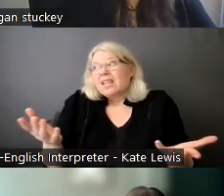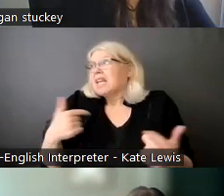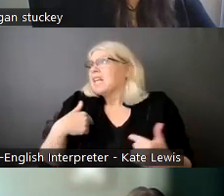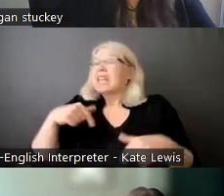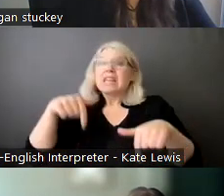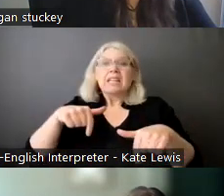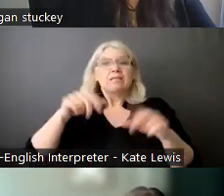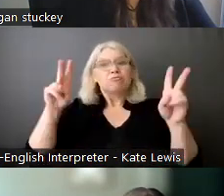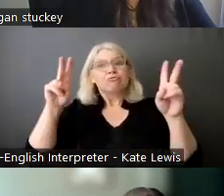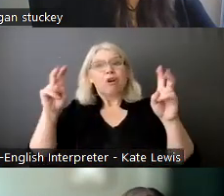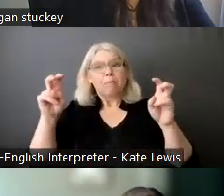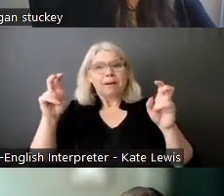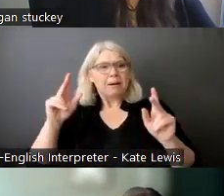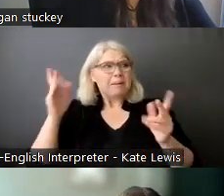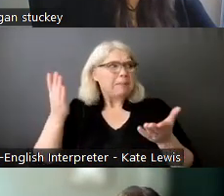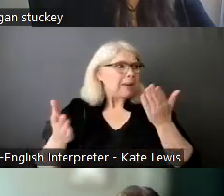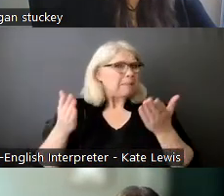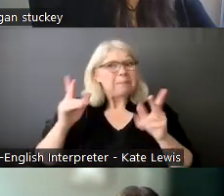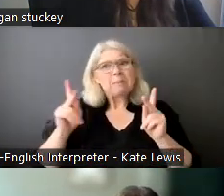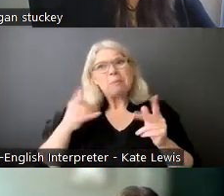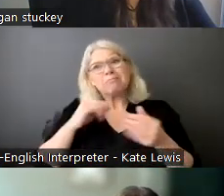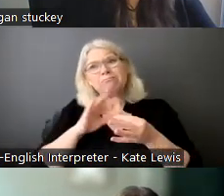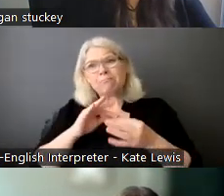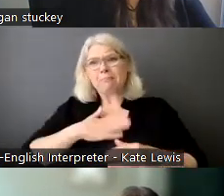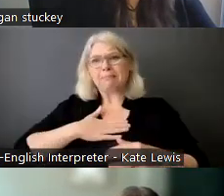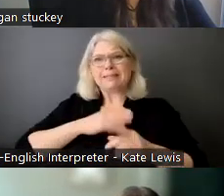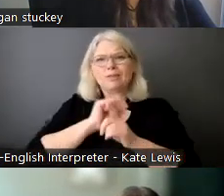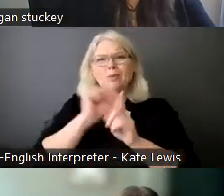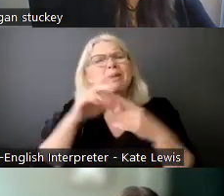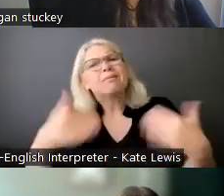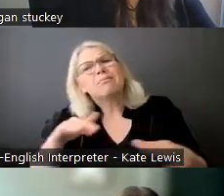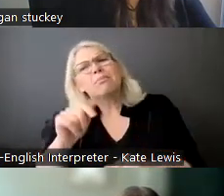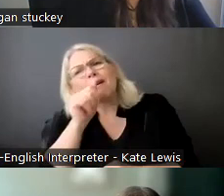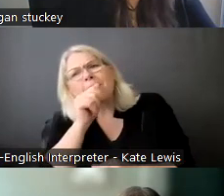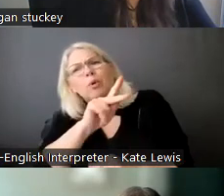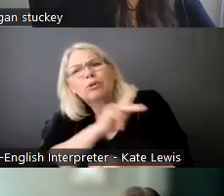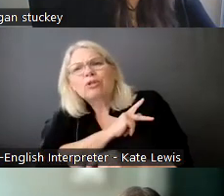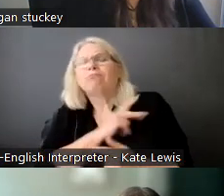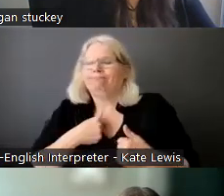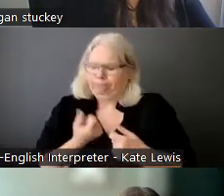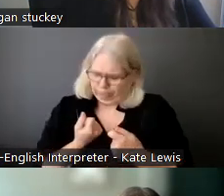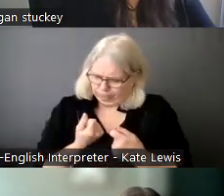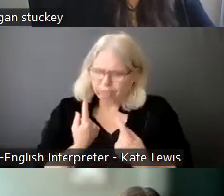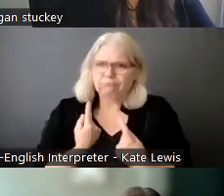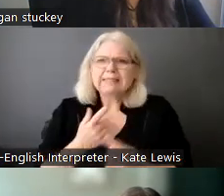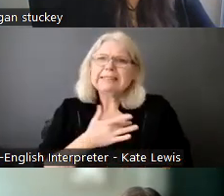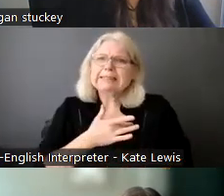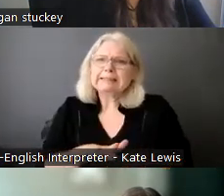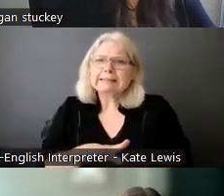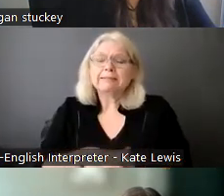and participants may wish to address this. Now, in keeping with our commitment to maintaining your privacy